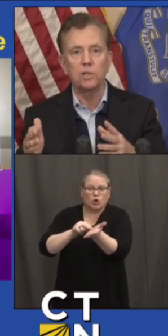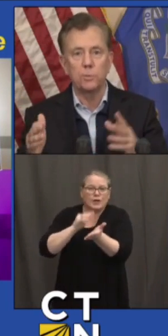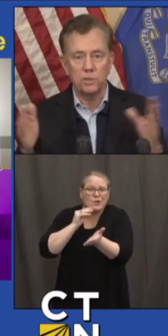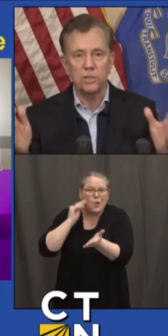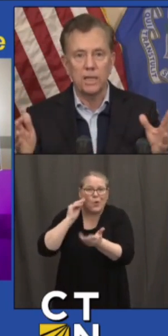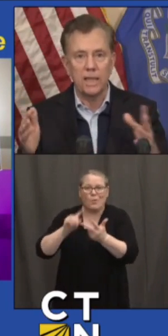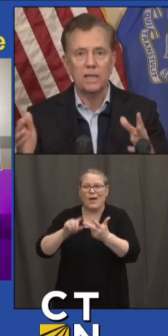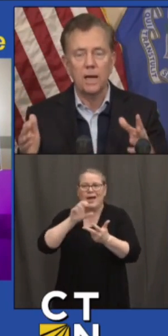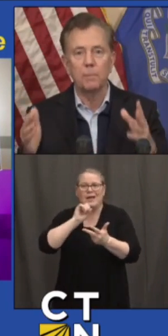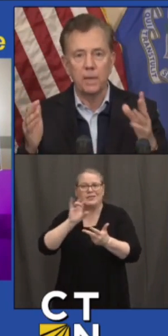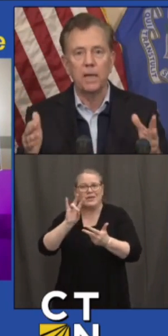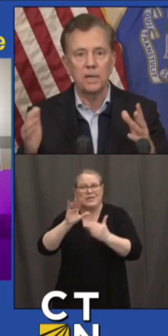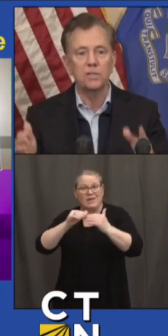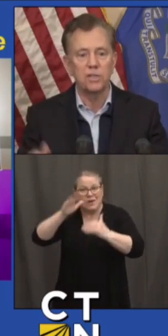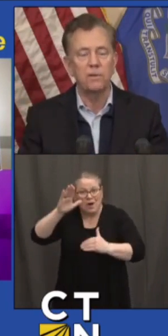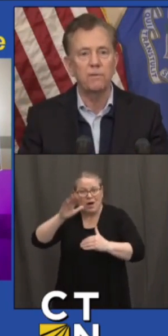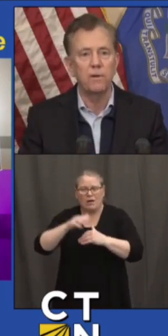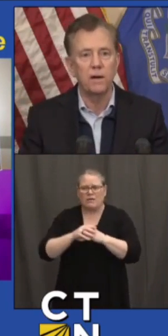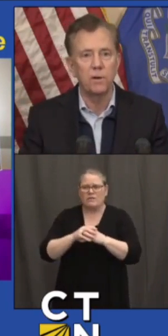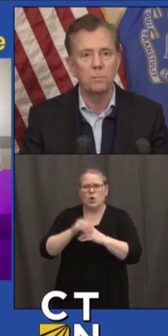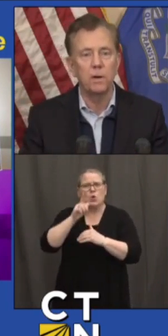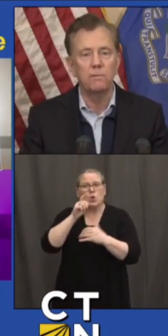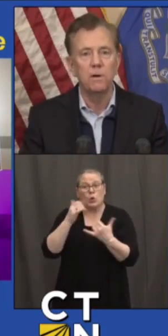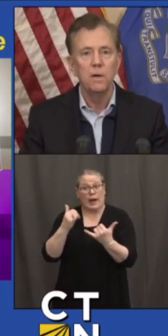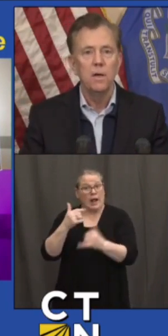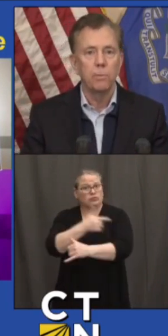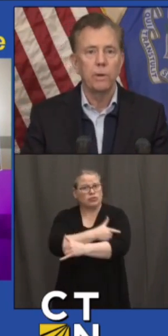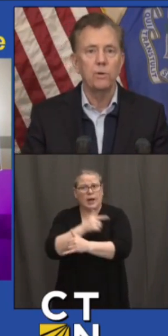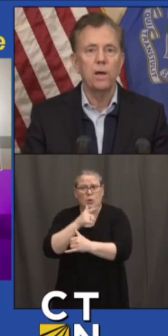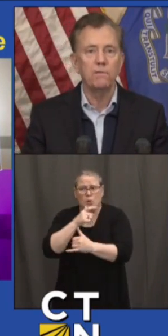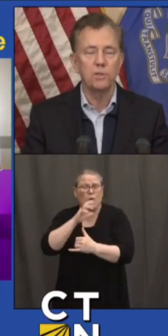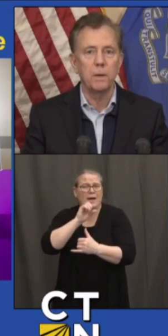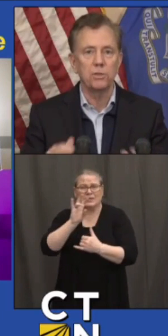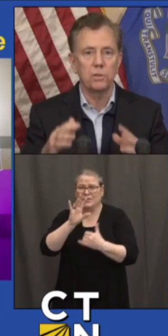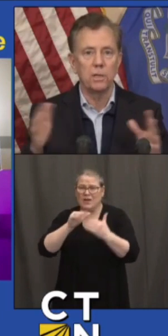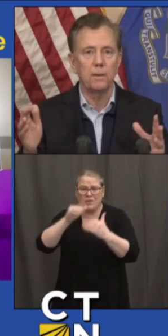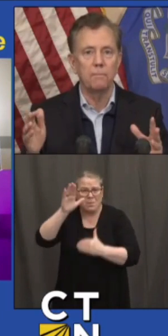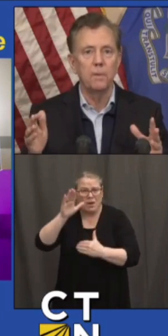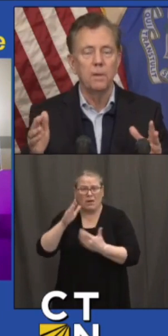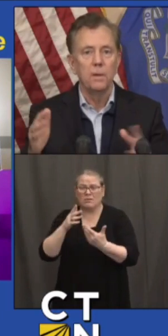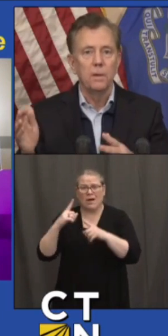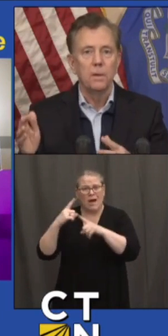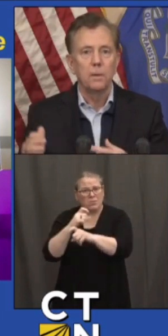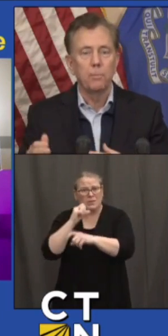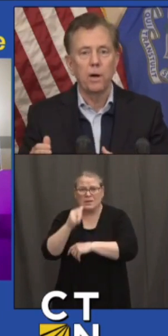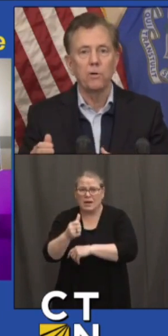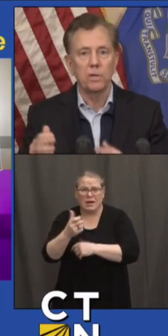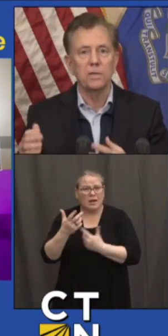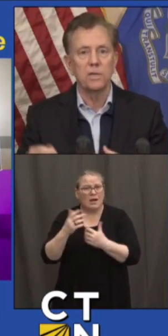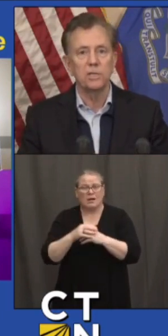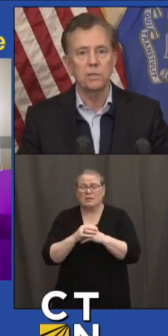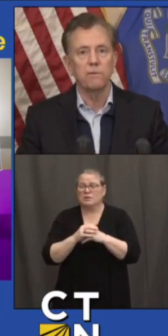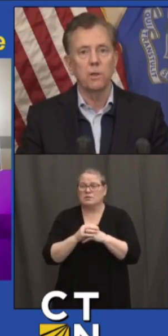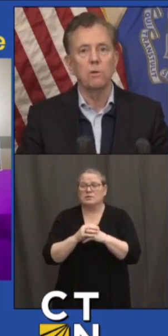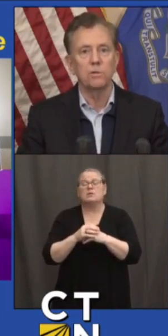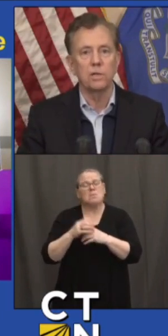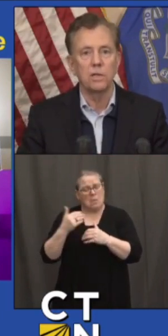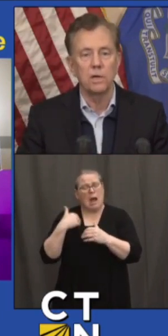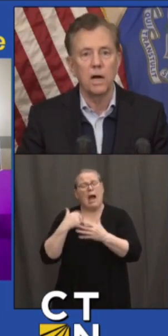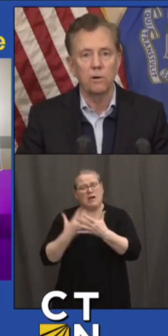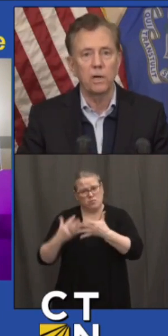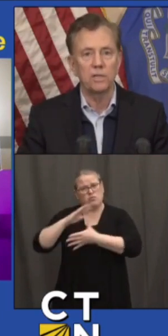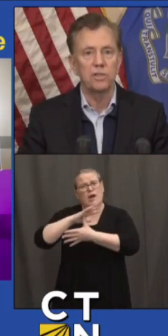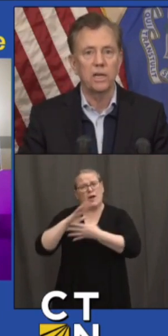who's eligible? It's not that complicated. It's 75 and above. But we do have a special a prioritization for those